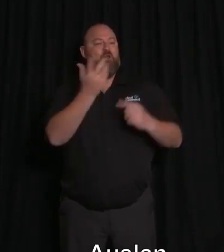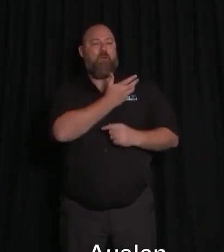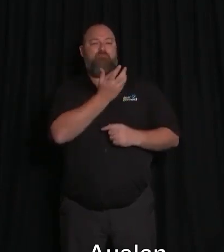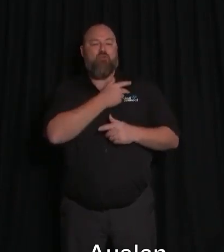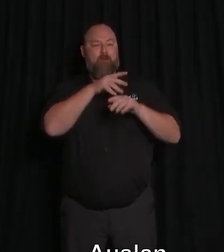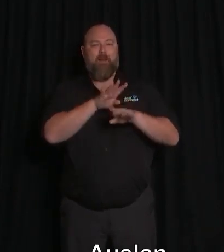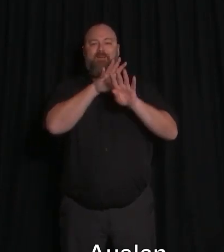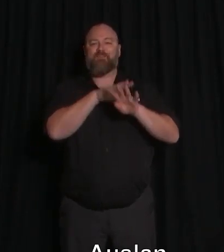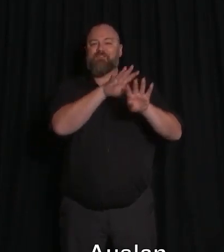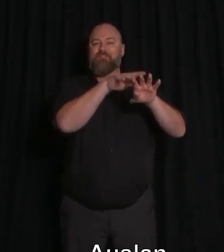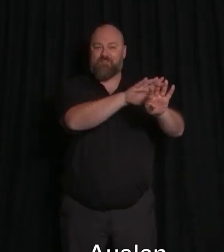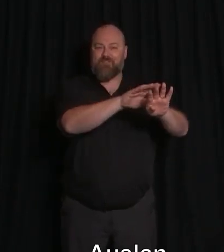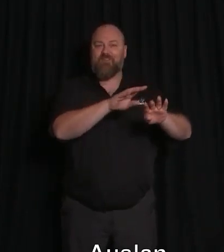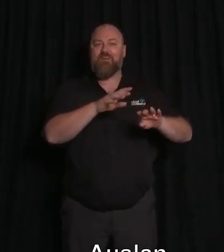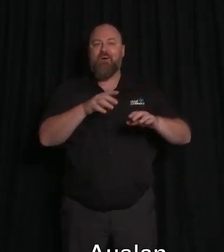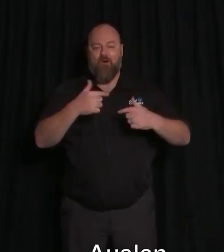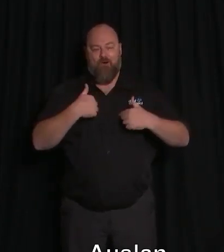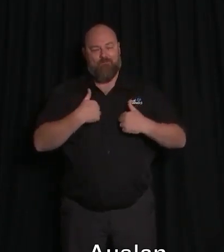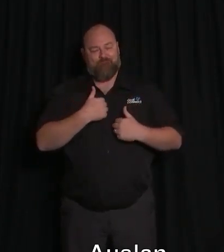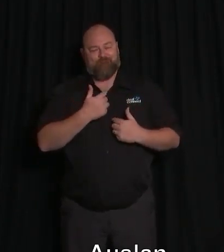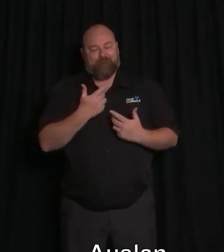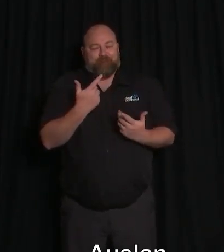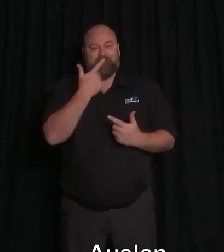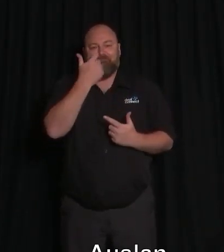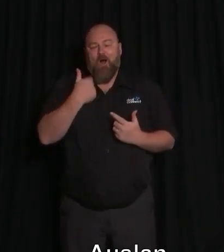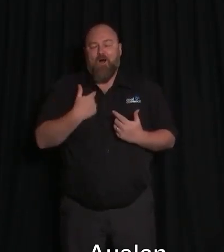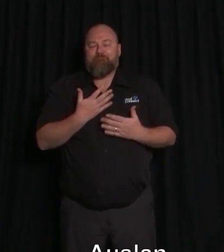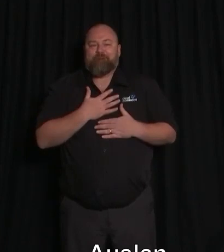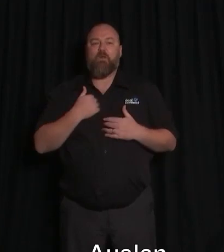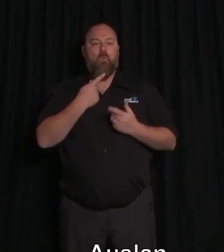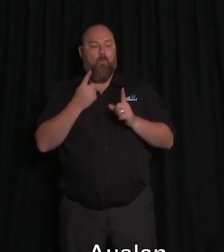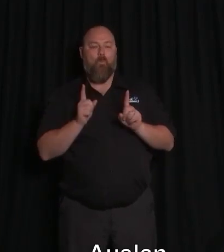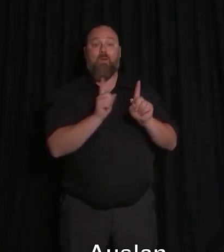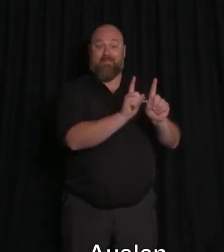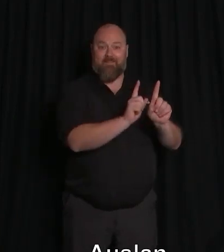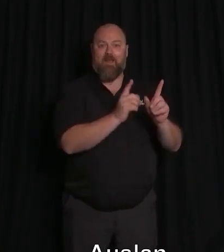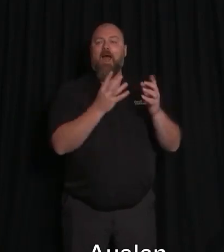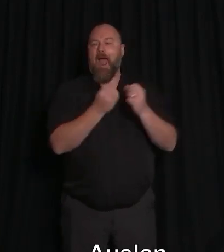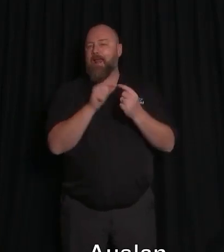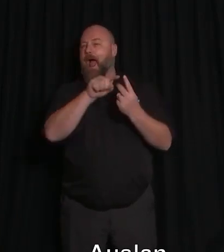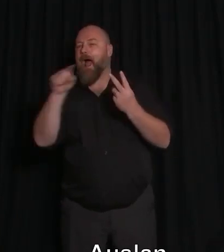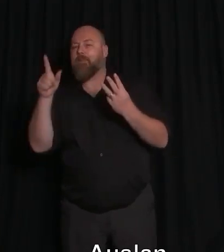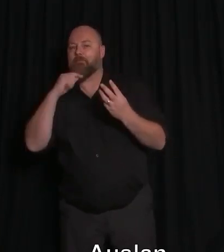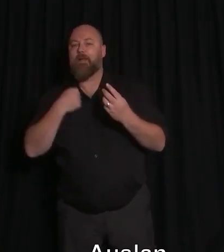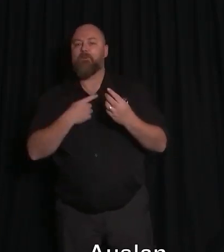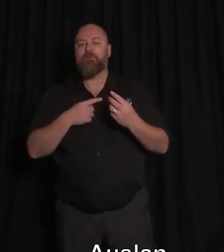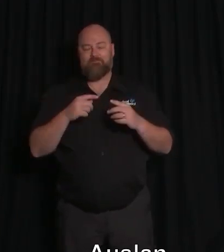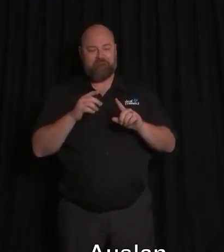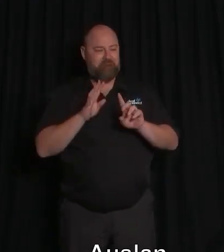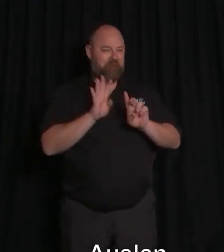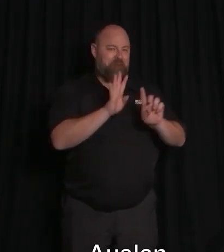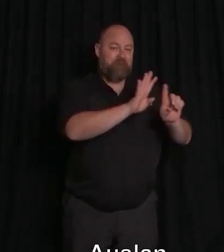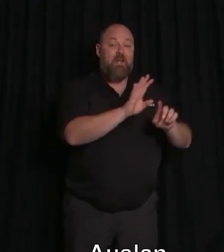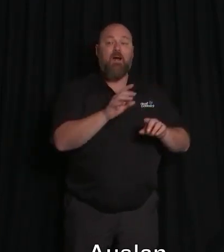was honored to be part of that with Simon and with Beverly Ditsie and other leaders. Yes, please. Not